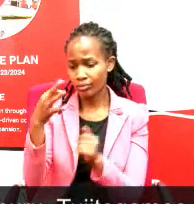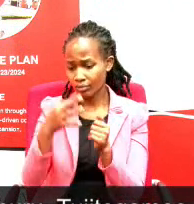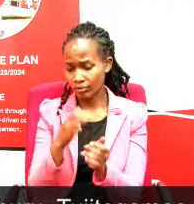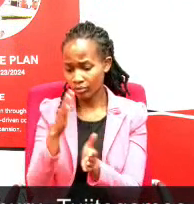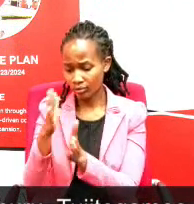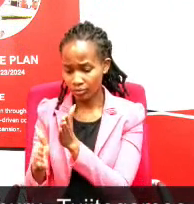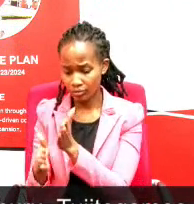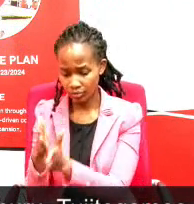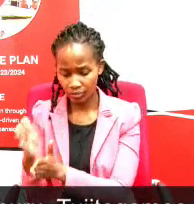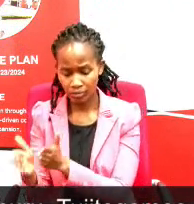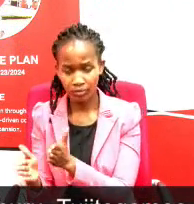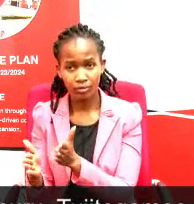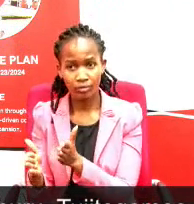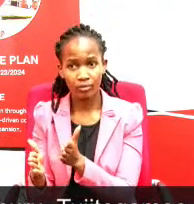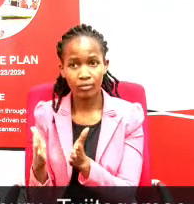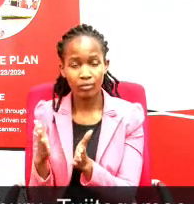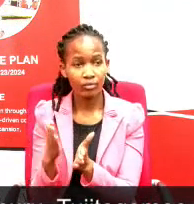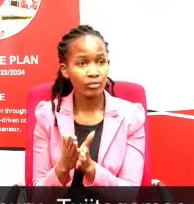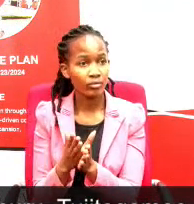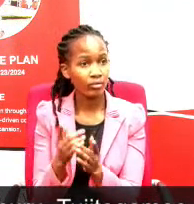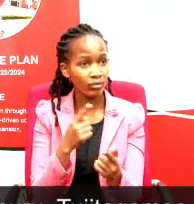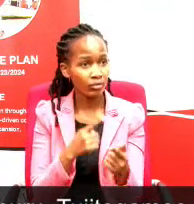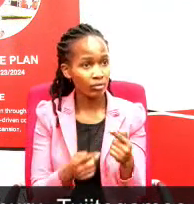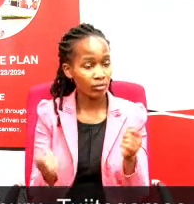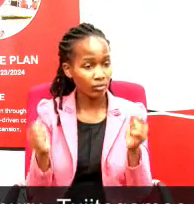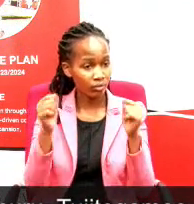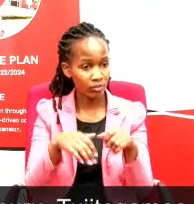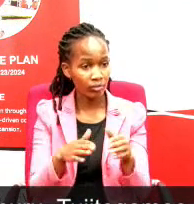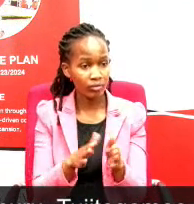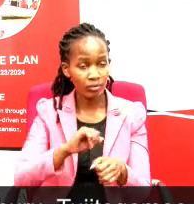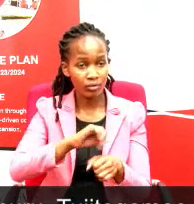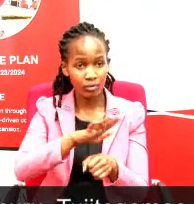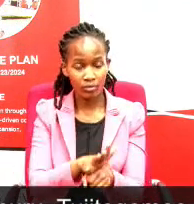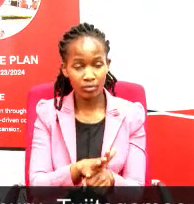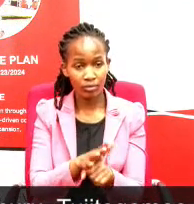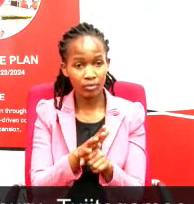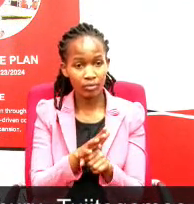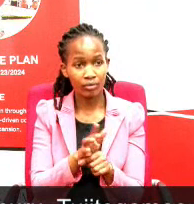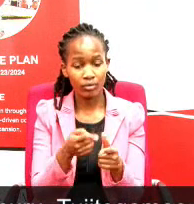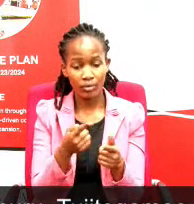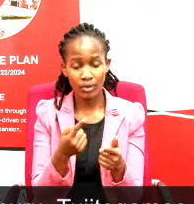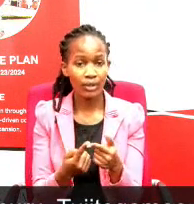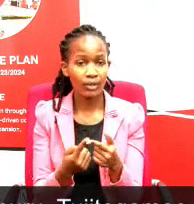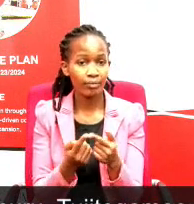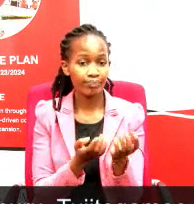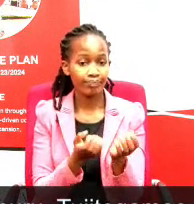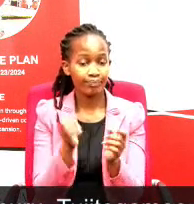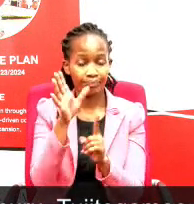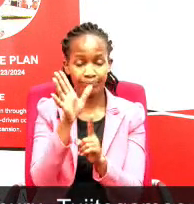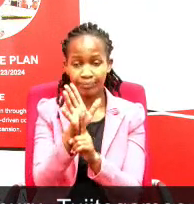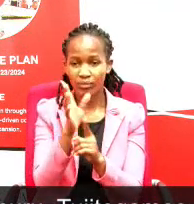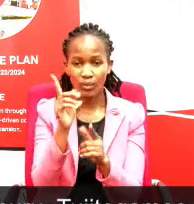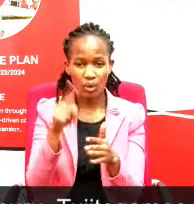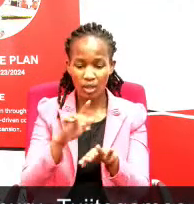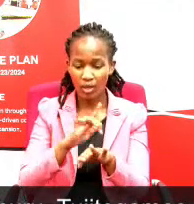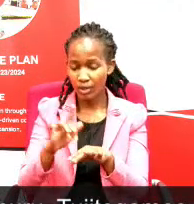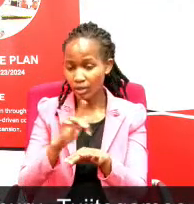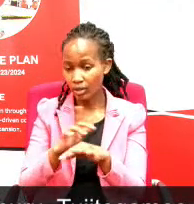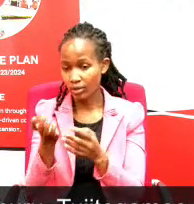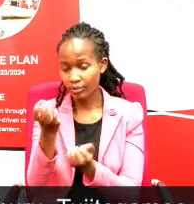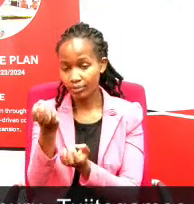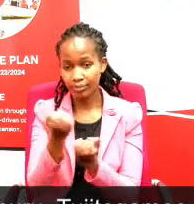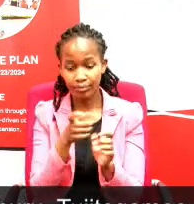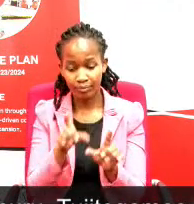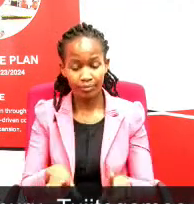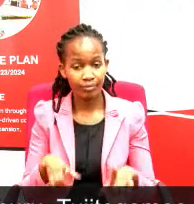Plan as the world comes to terms with the COVID-19 pandemic and its impact on businesses and livelihoods.